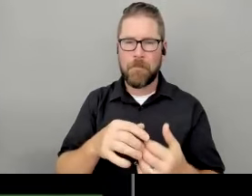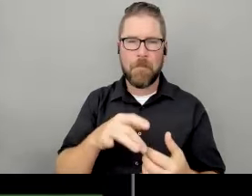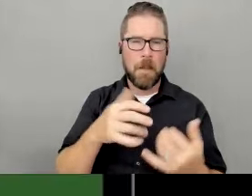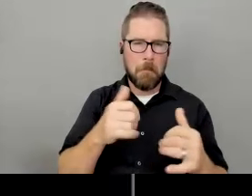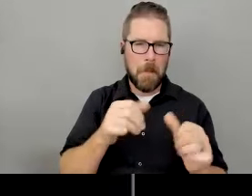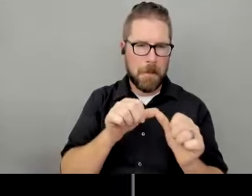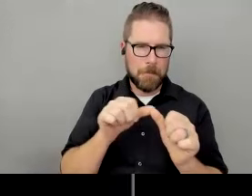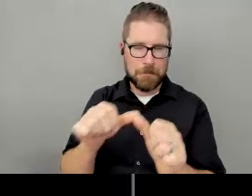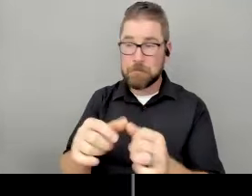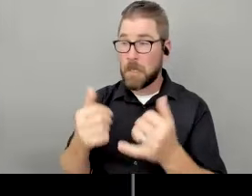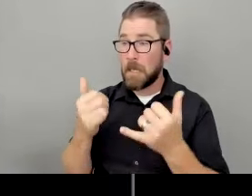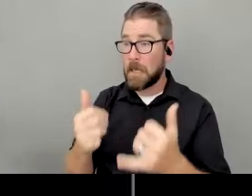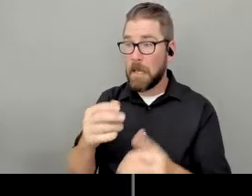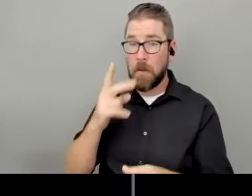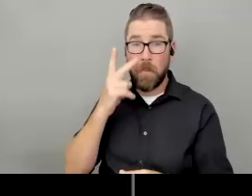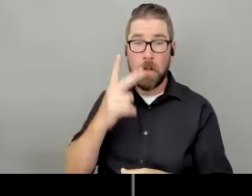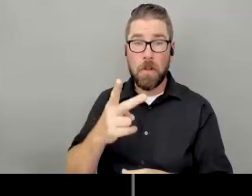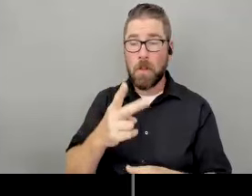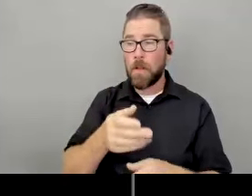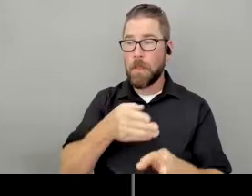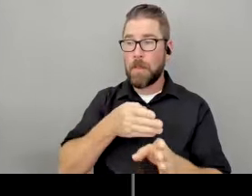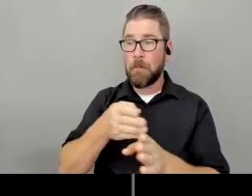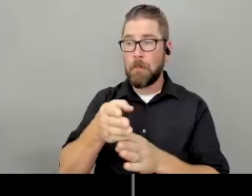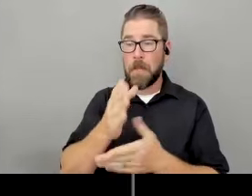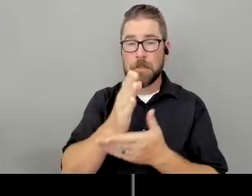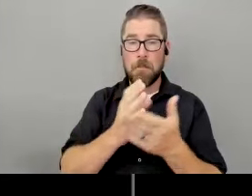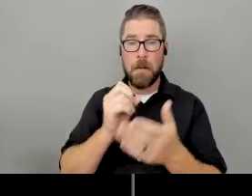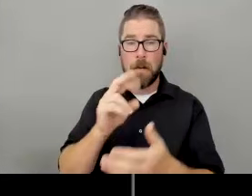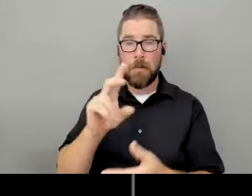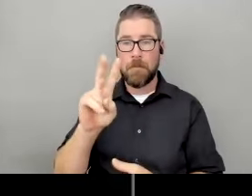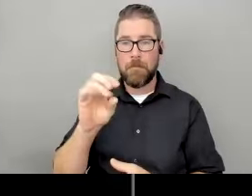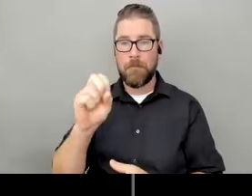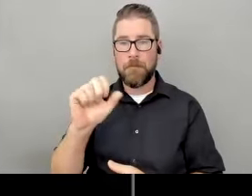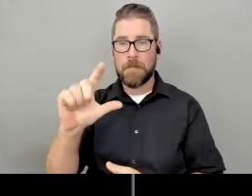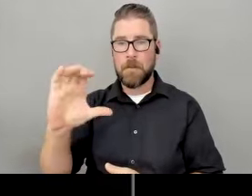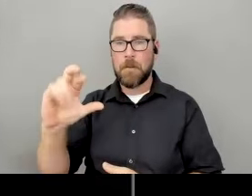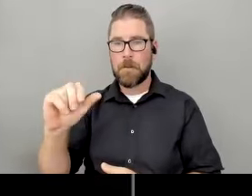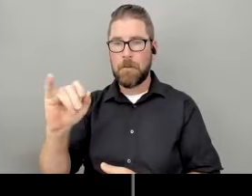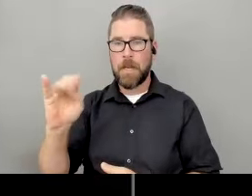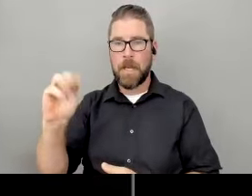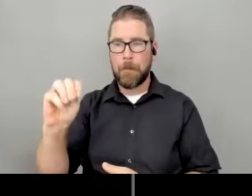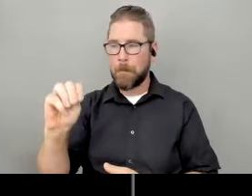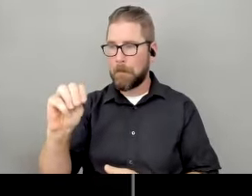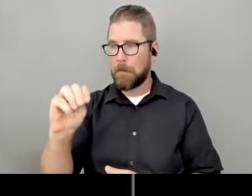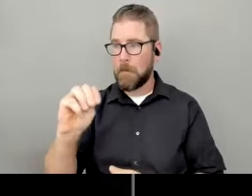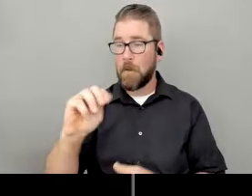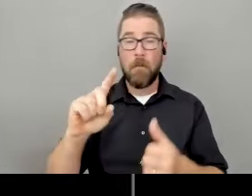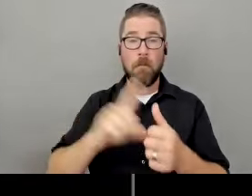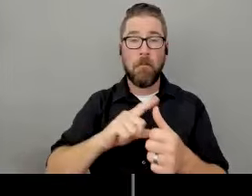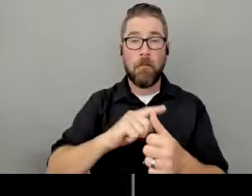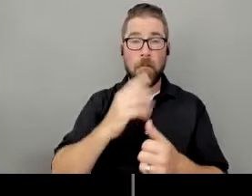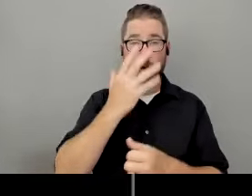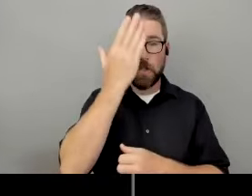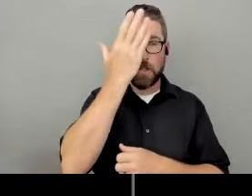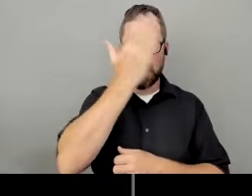fossa of the viscerocranium. First, we'll look from the frontal view, and we will see the right and left